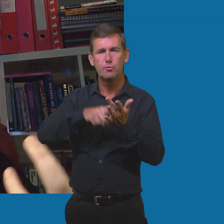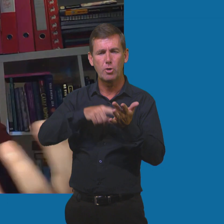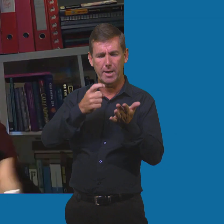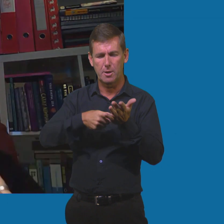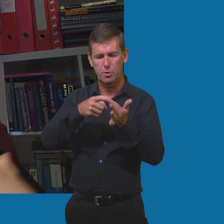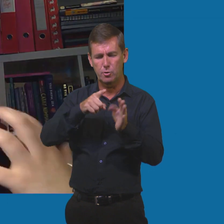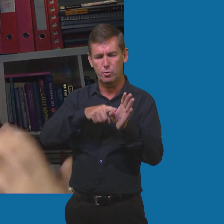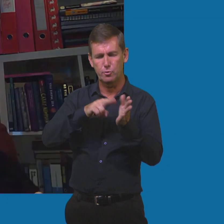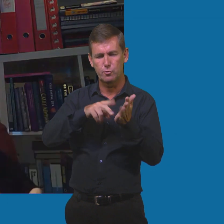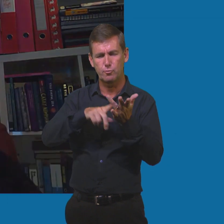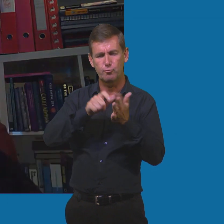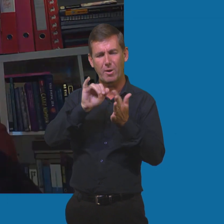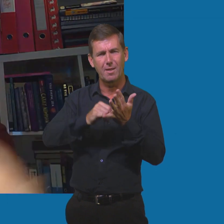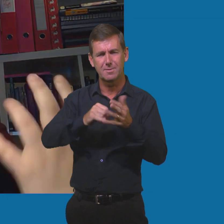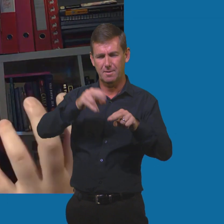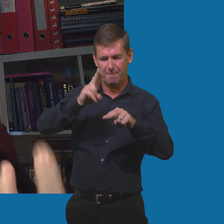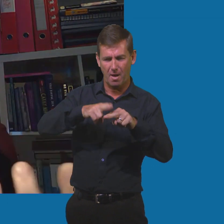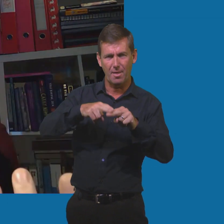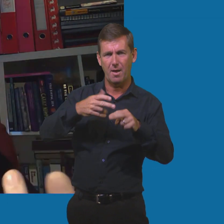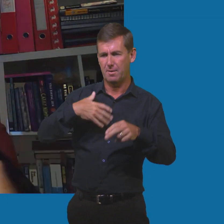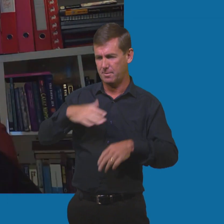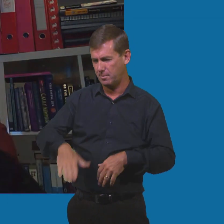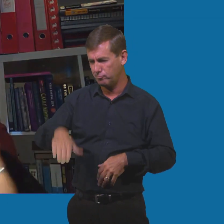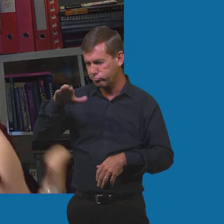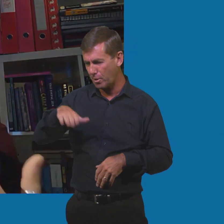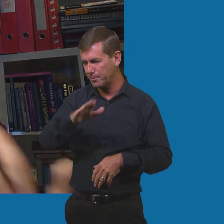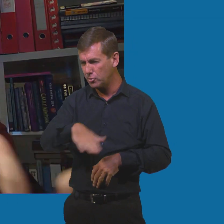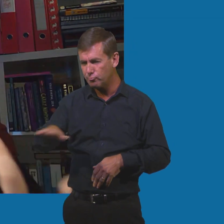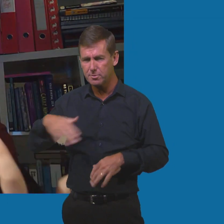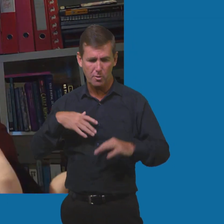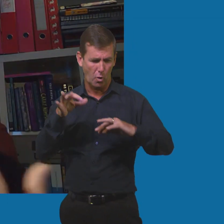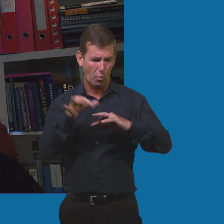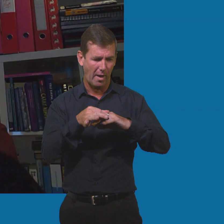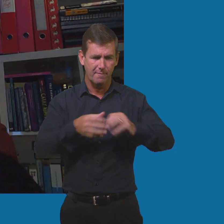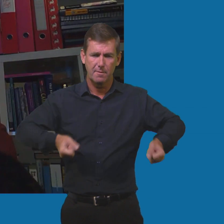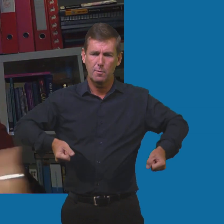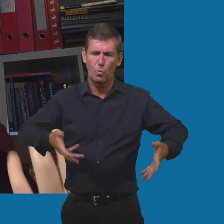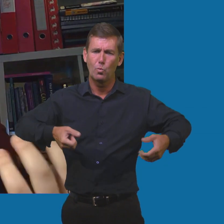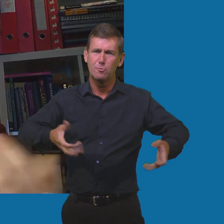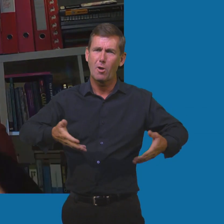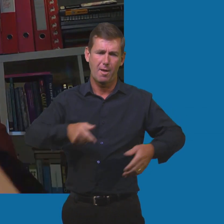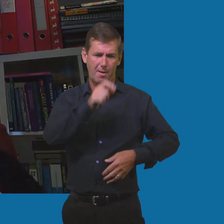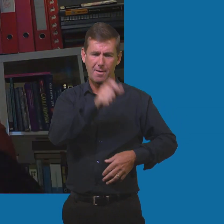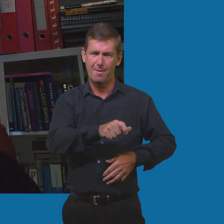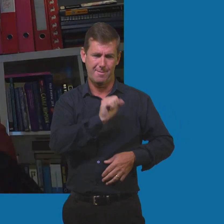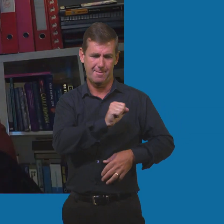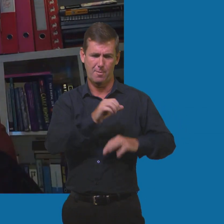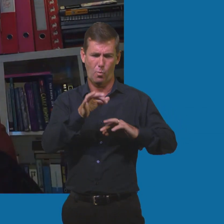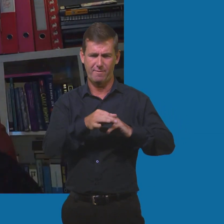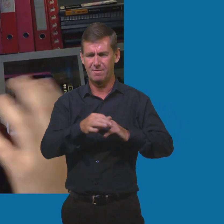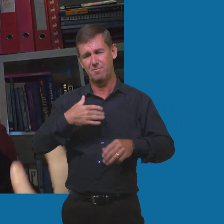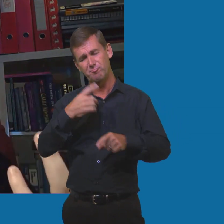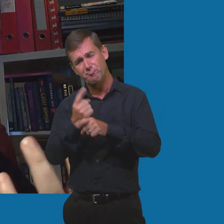being a dad, raising his very young children, and his wife is a wheelchair user. And occasionally he talks about, the experiences of having